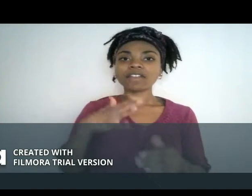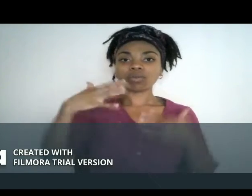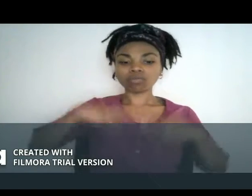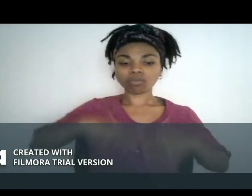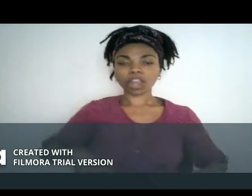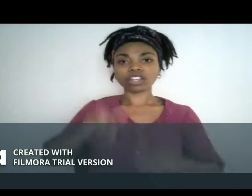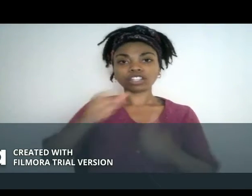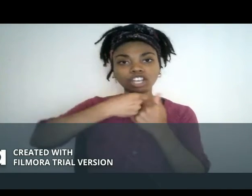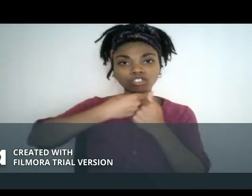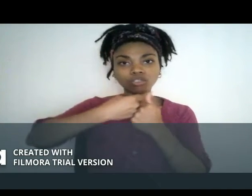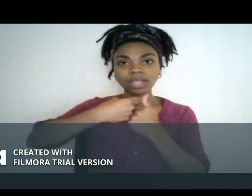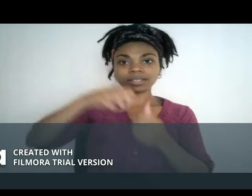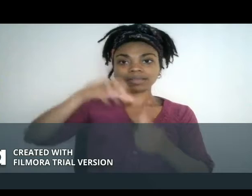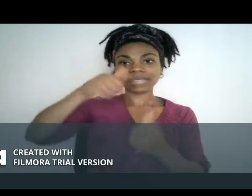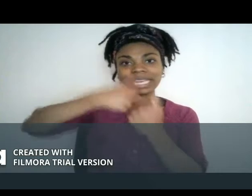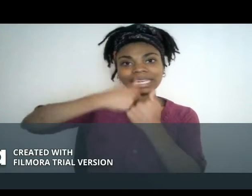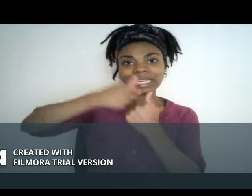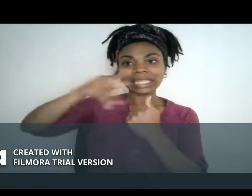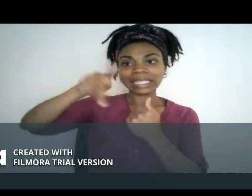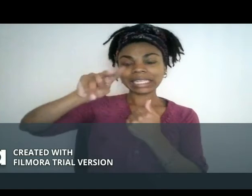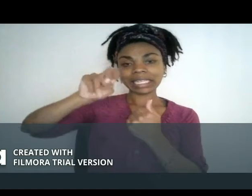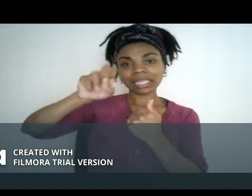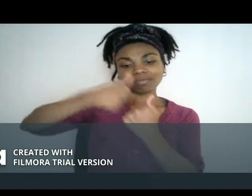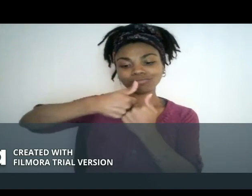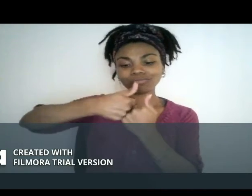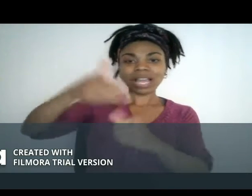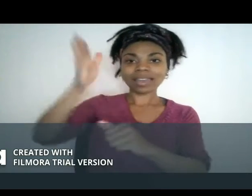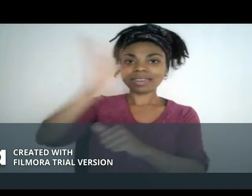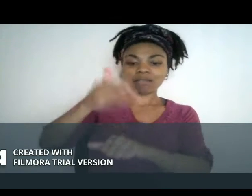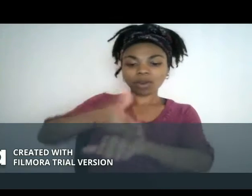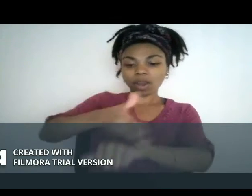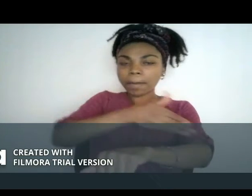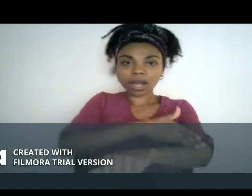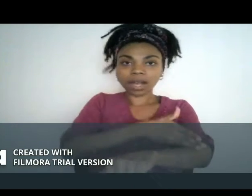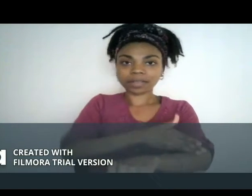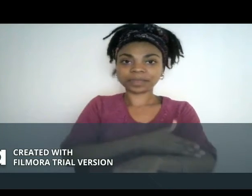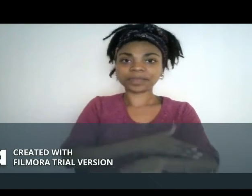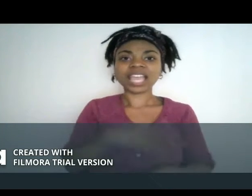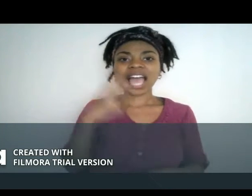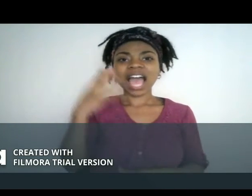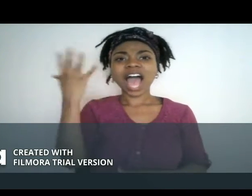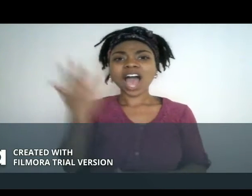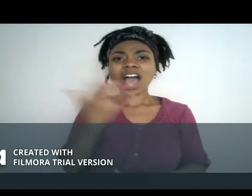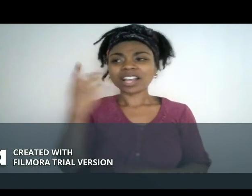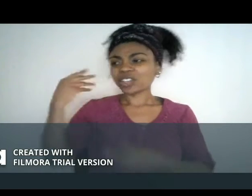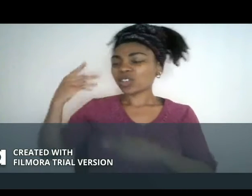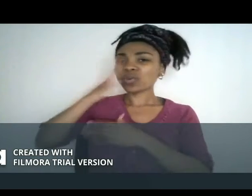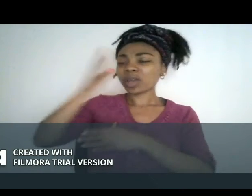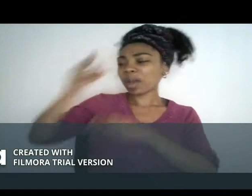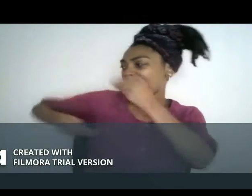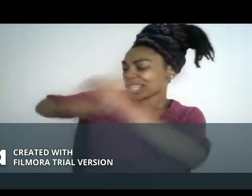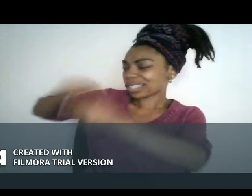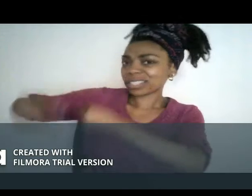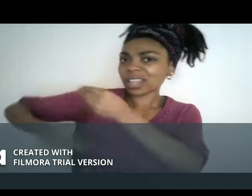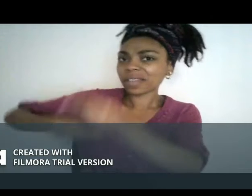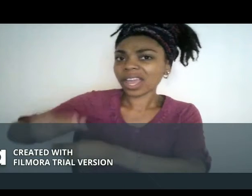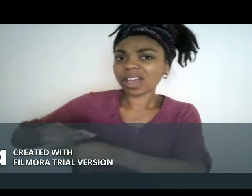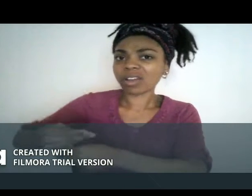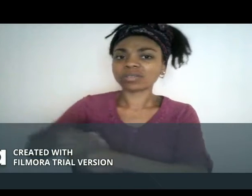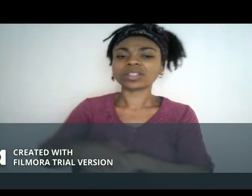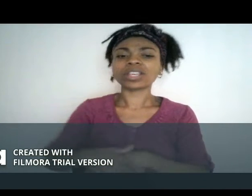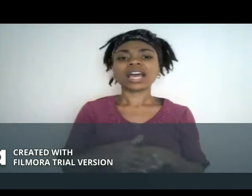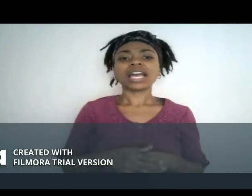Because I kind of, that stuff, you pass that stuff down. And I believed that there was something wrong with my legs. They wasn't pretty. And it wasn't until I